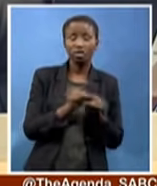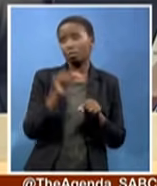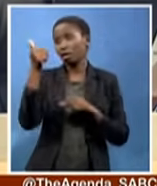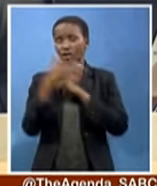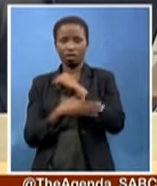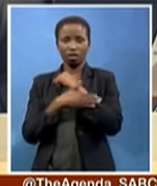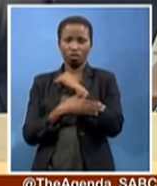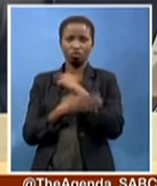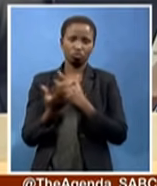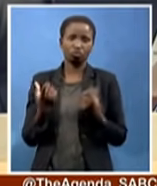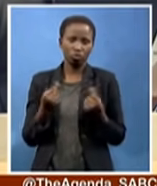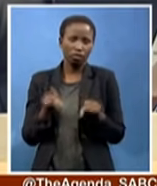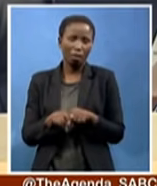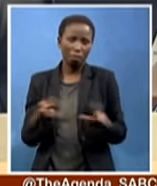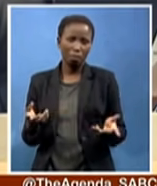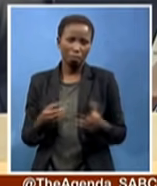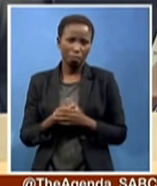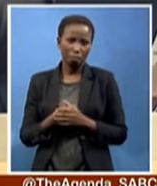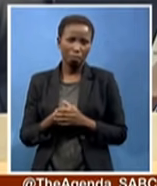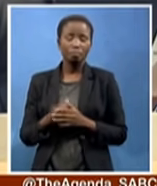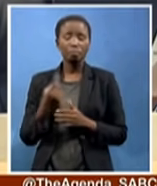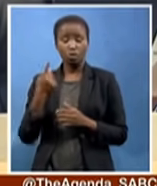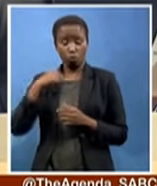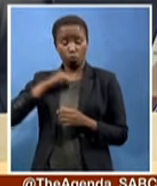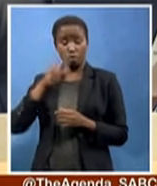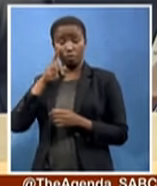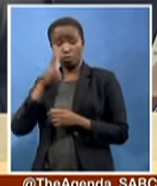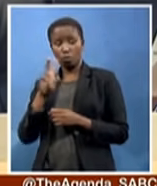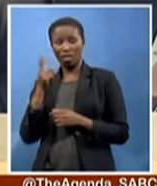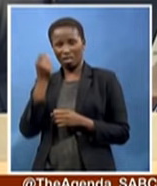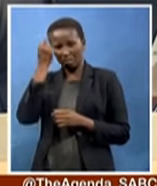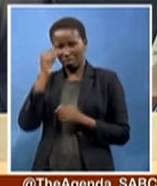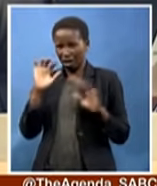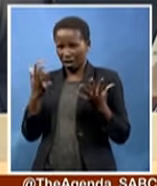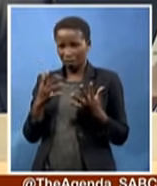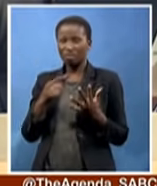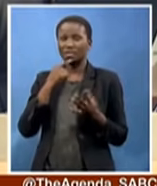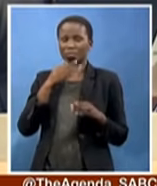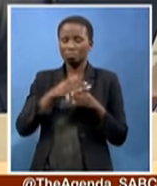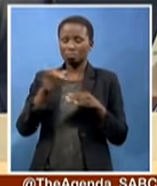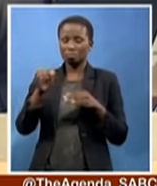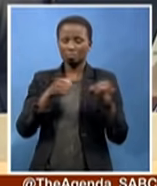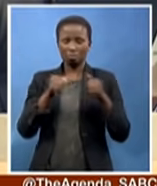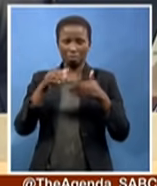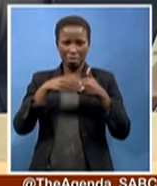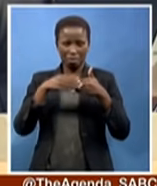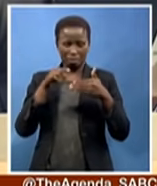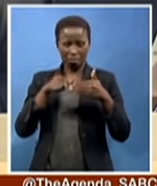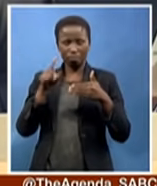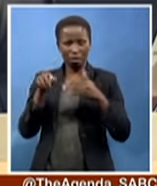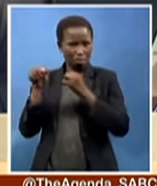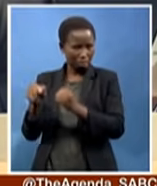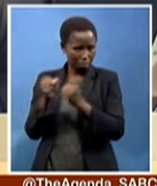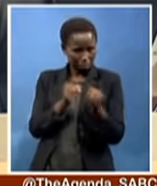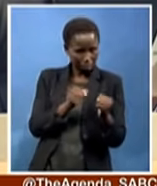development has acquired such prominence in part because of the perspective that there should